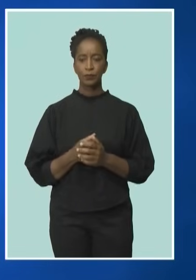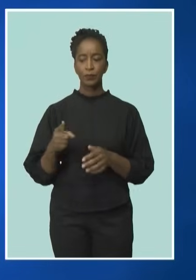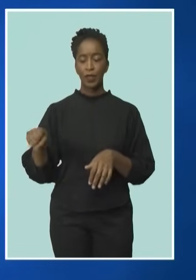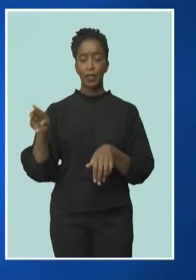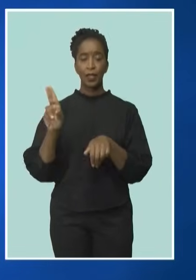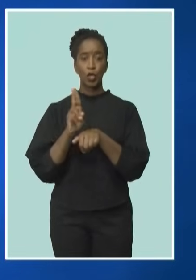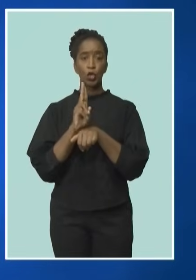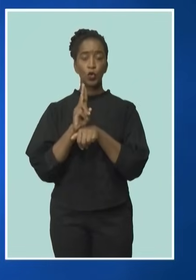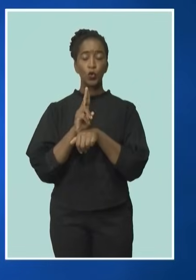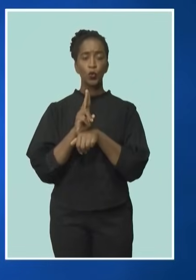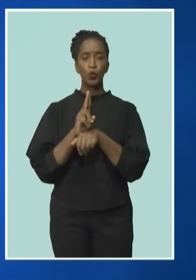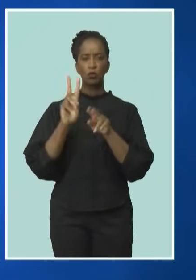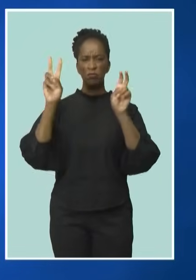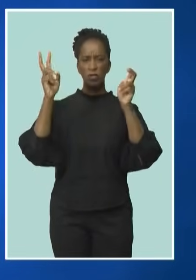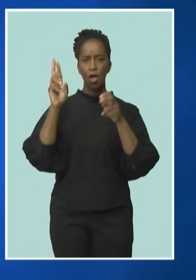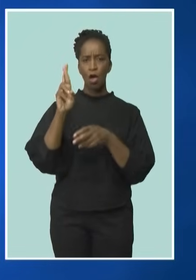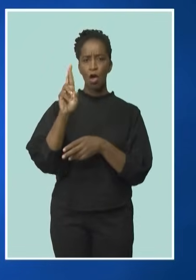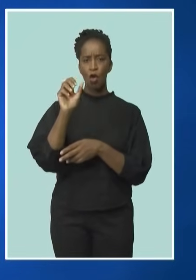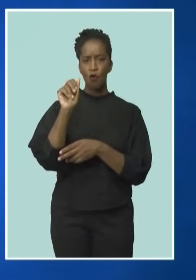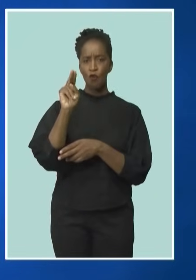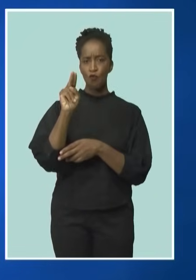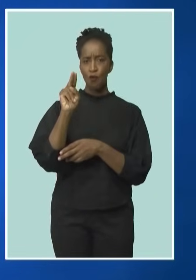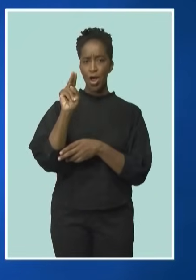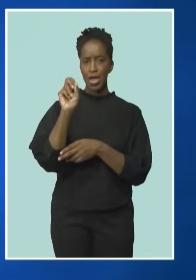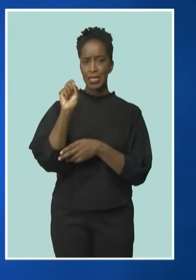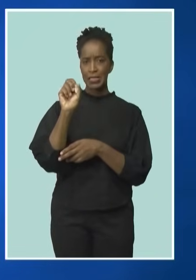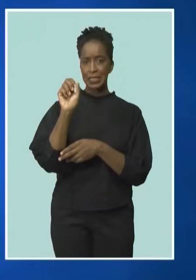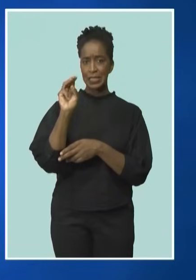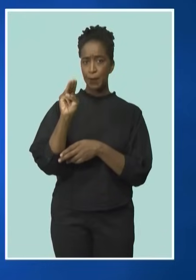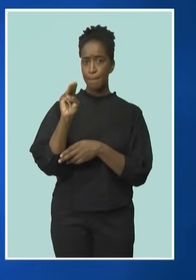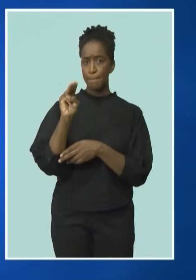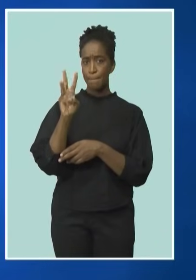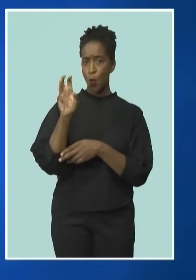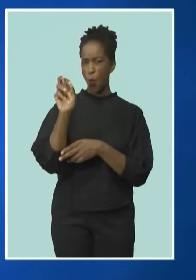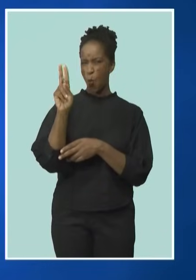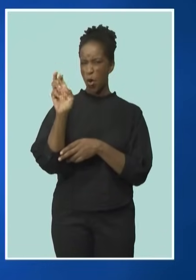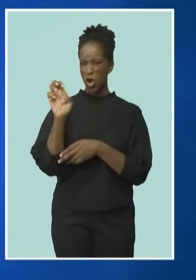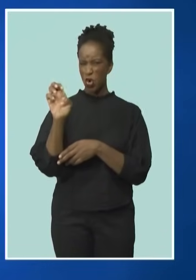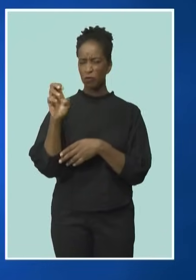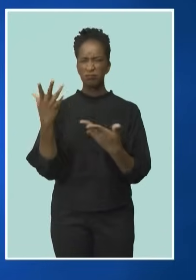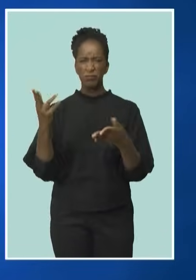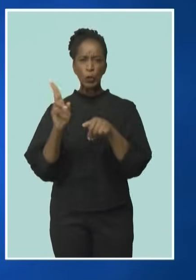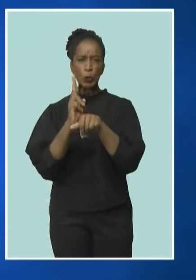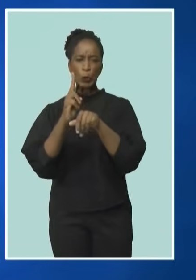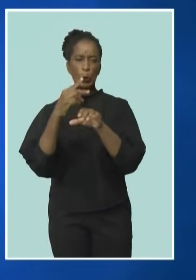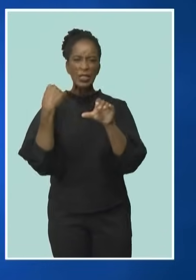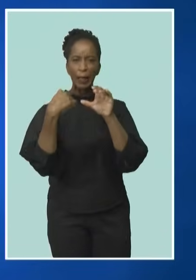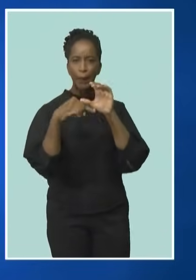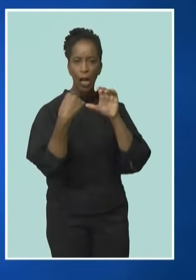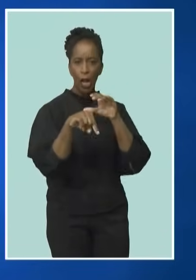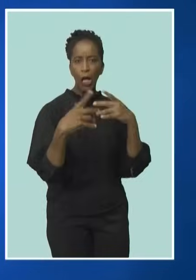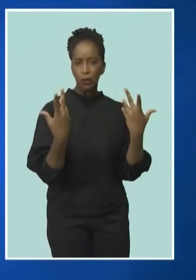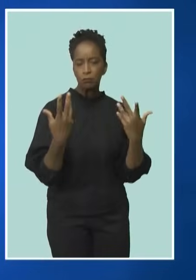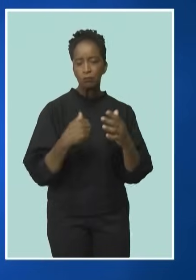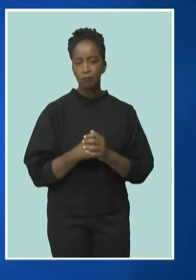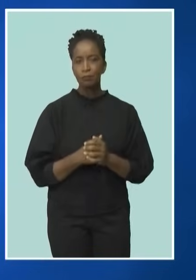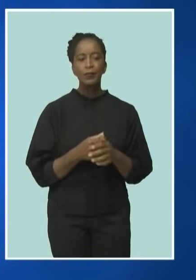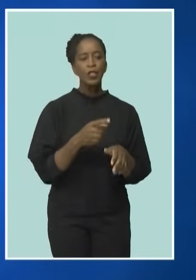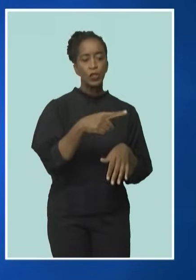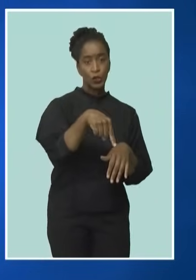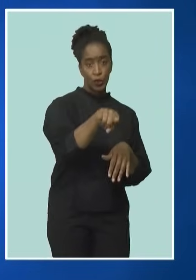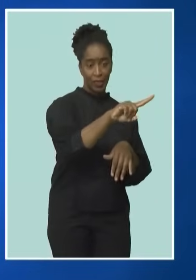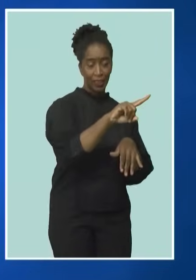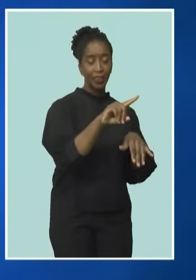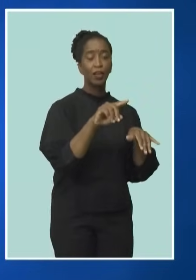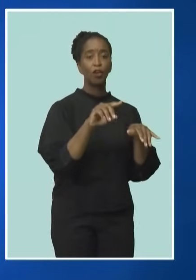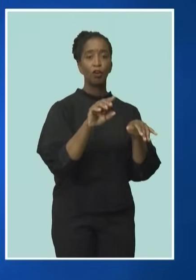occurs most likely through emails. So that means then that email systems are not really up to the task to really